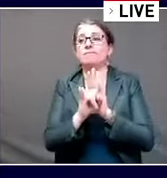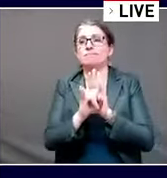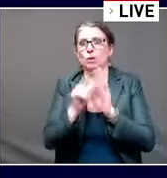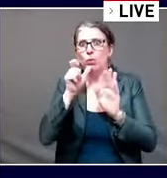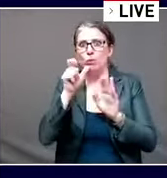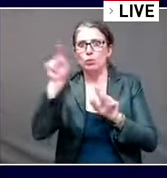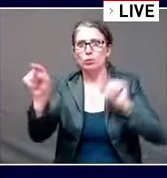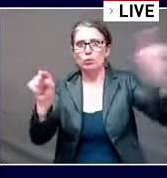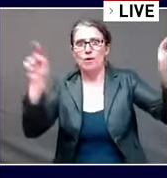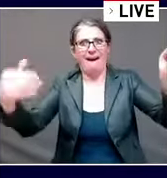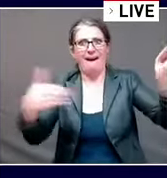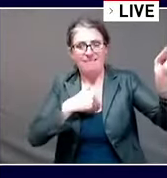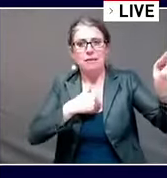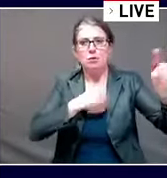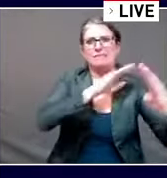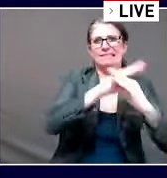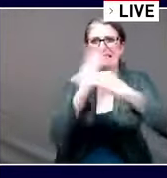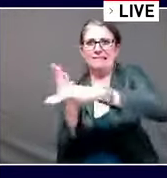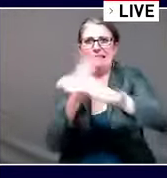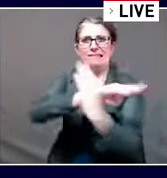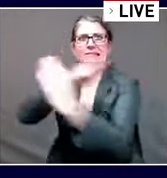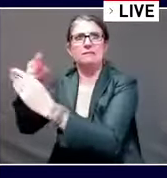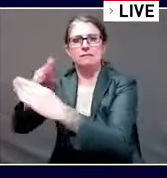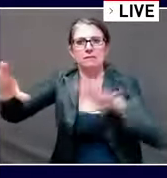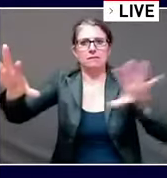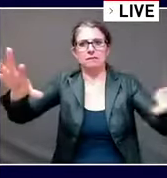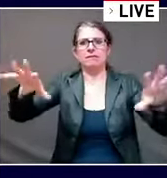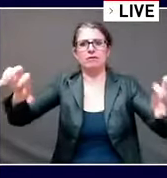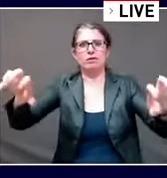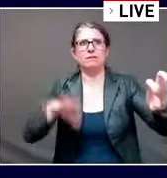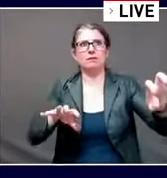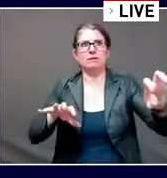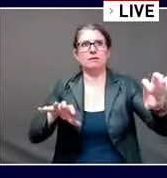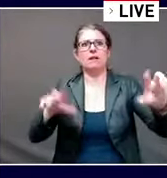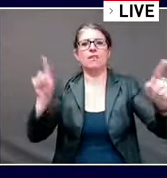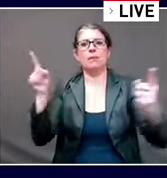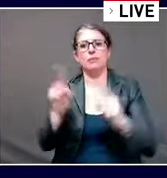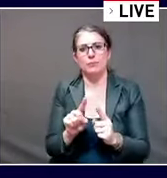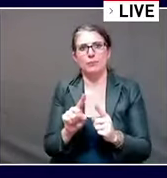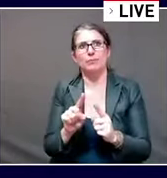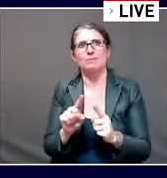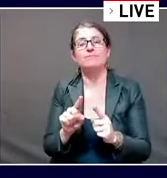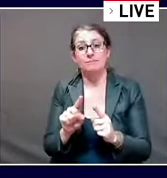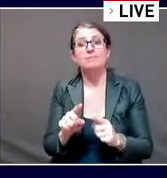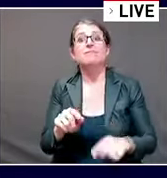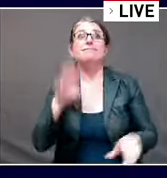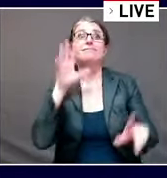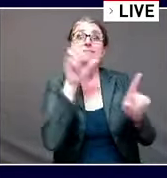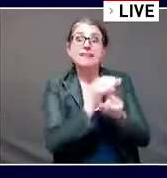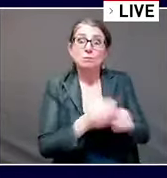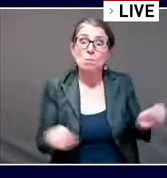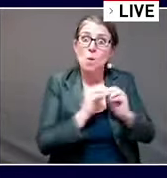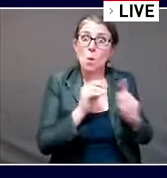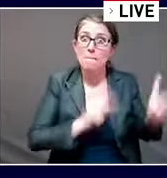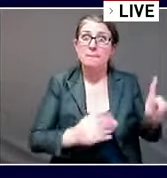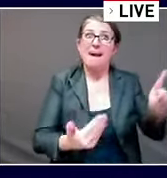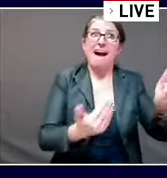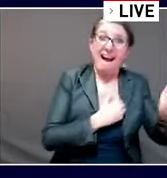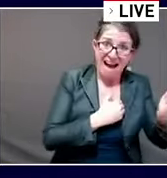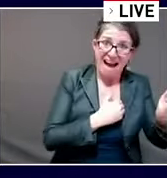diagnoses among individuals who need to be hospitalized, be placed in intensive care, in some cases be put